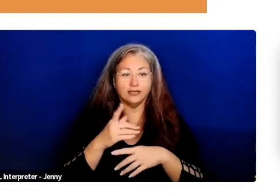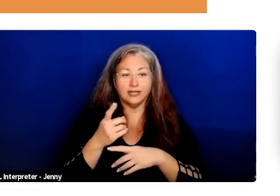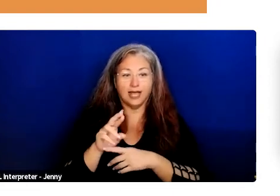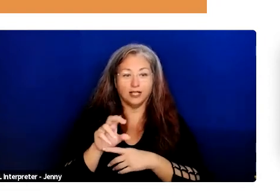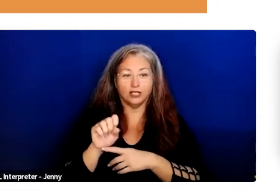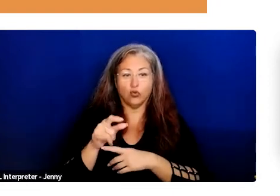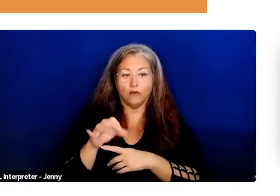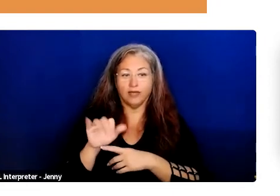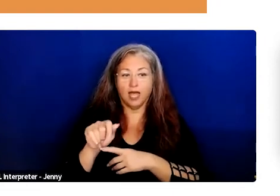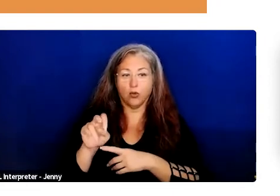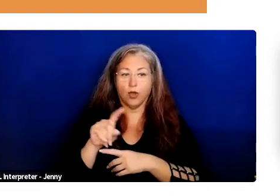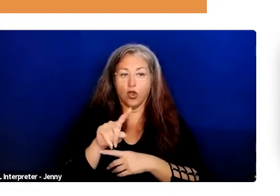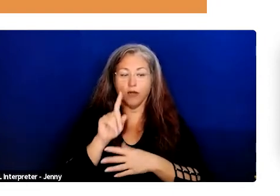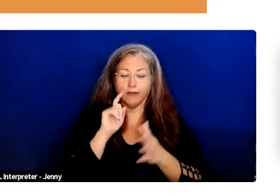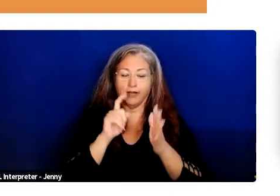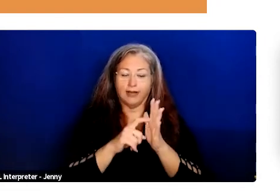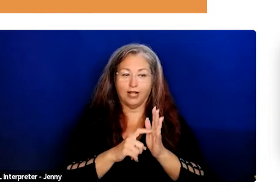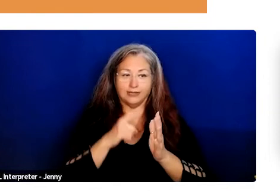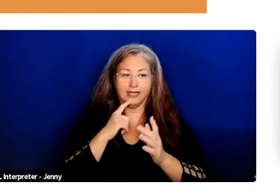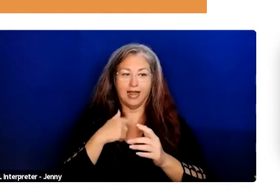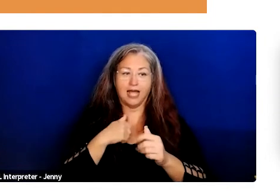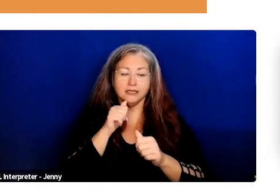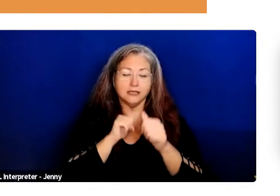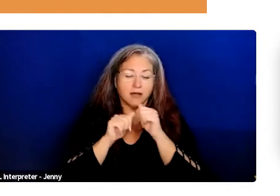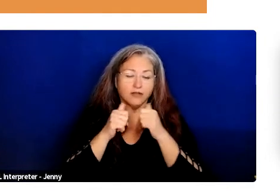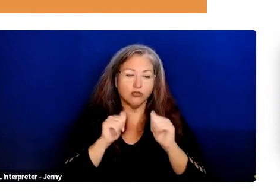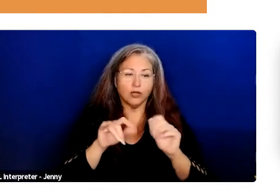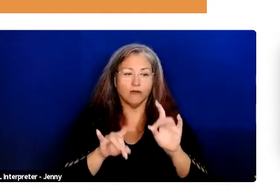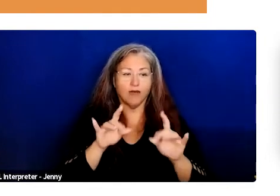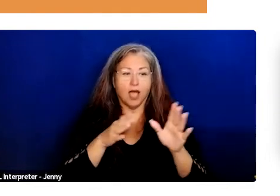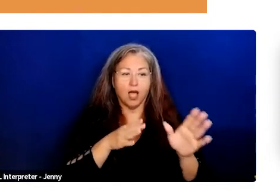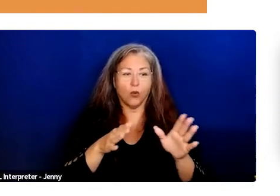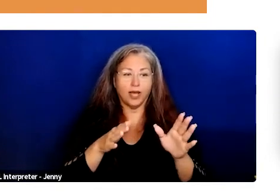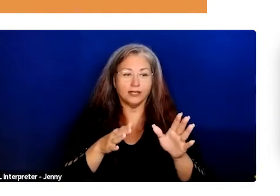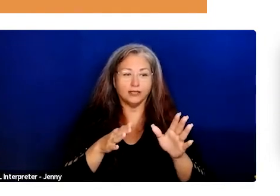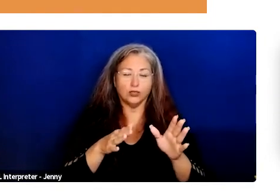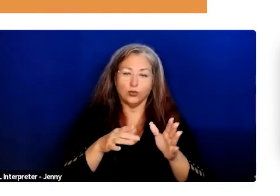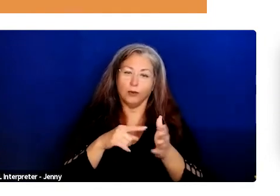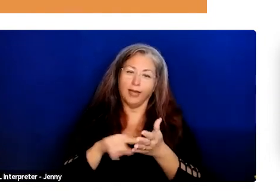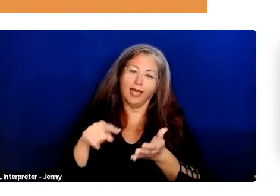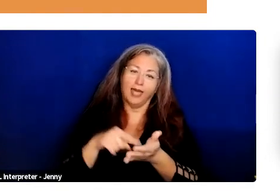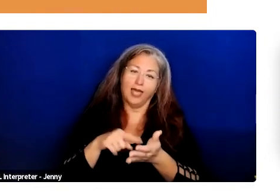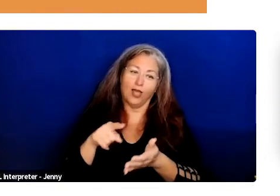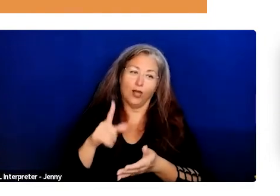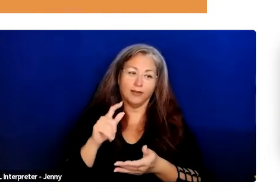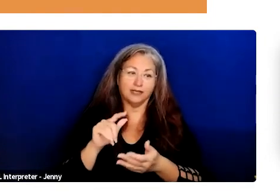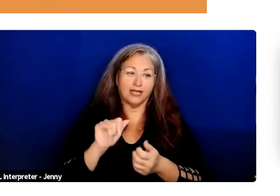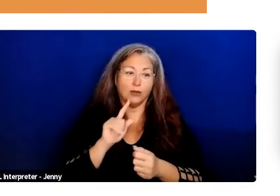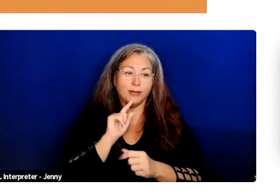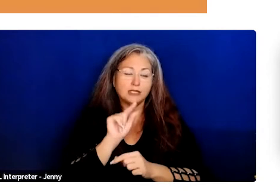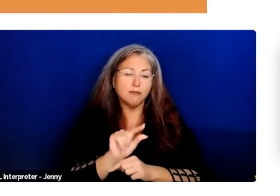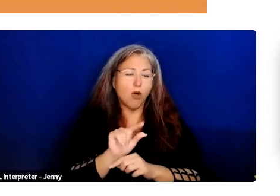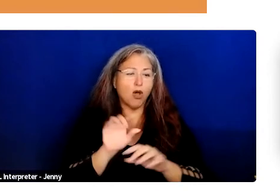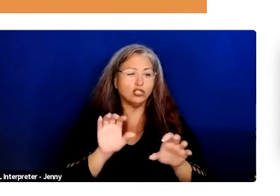Noble, in her acknowledgements in her book, wrote, "I suffer in trying to find ways to repay her, because what may have been small gestures on